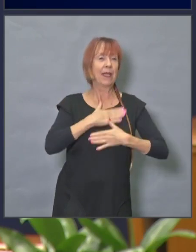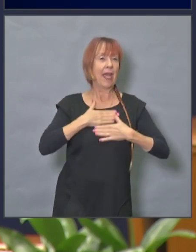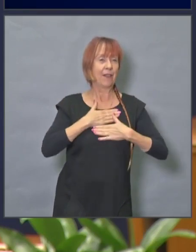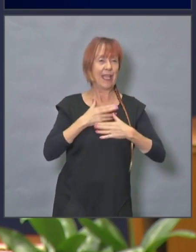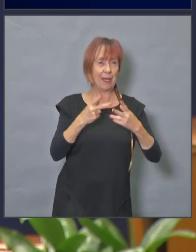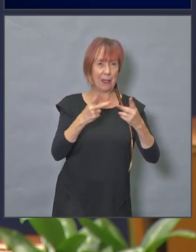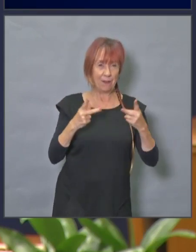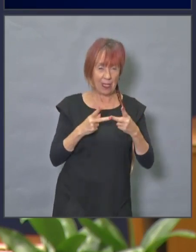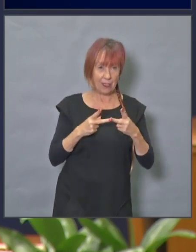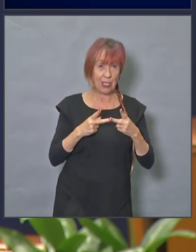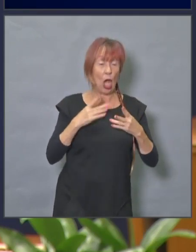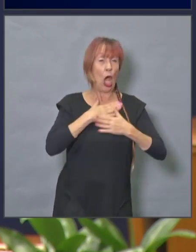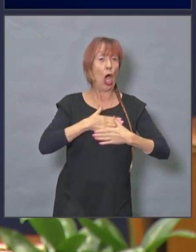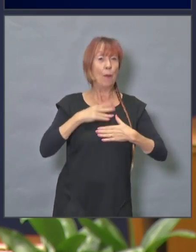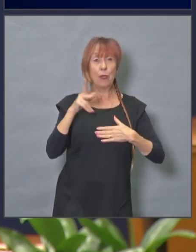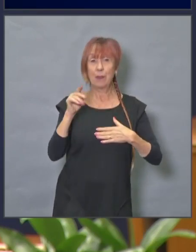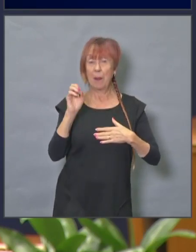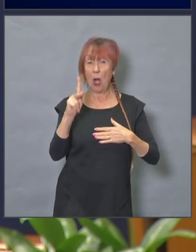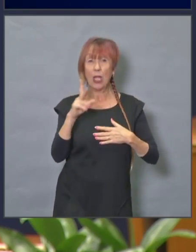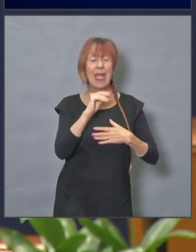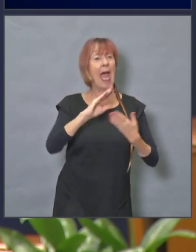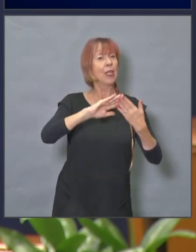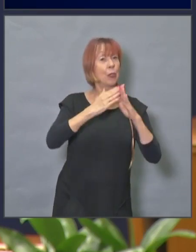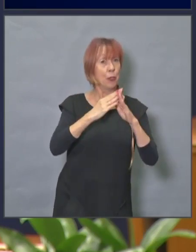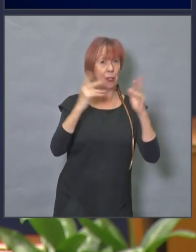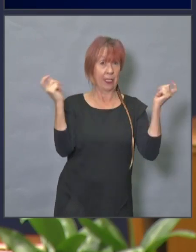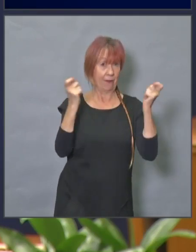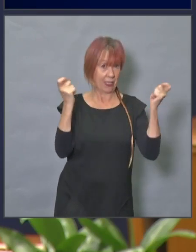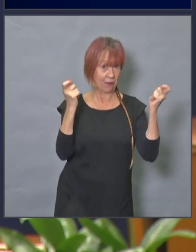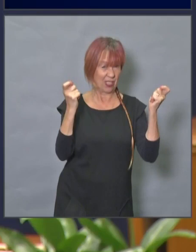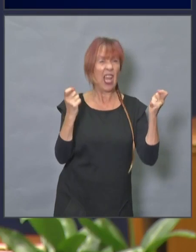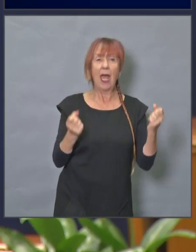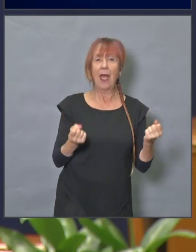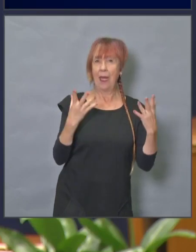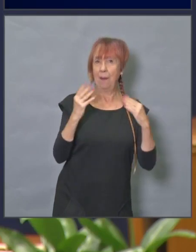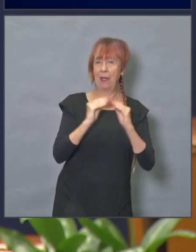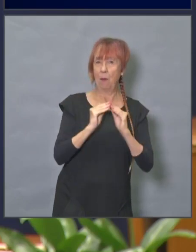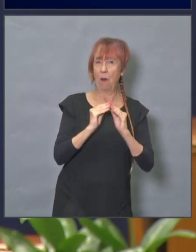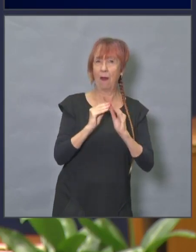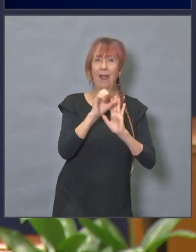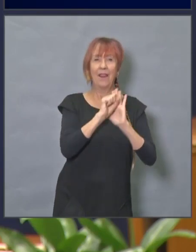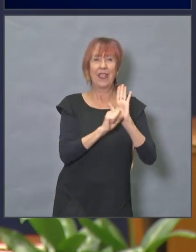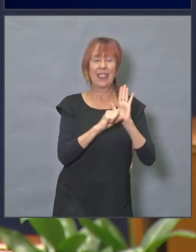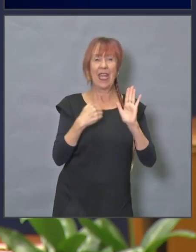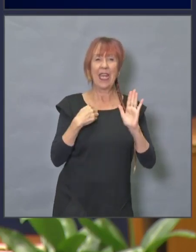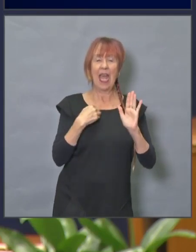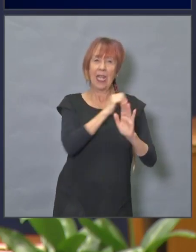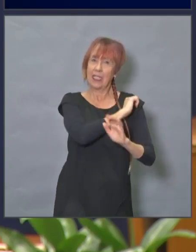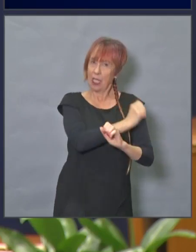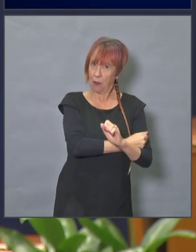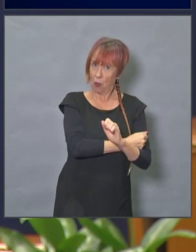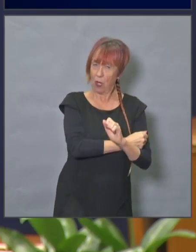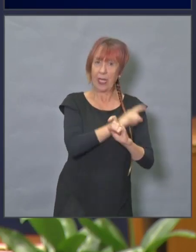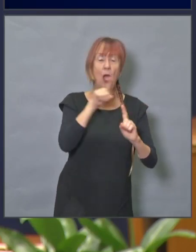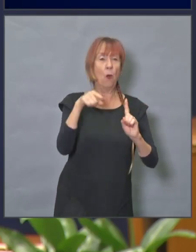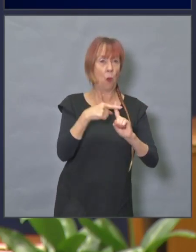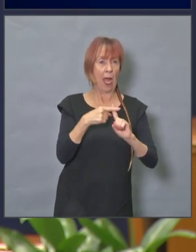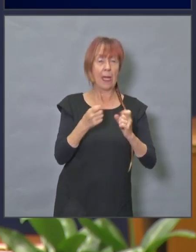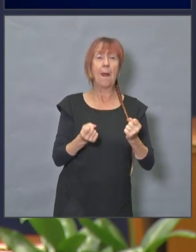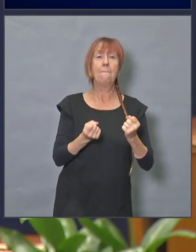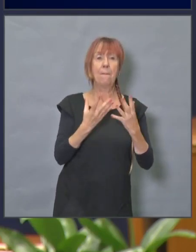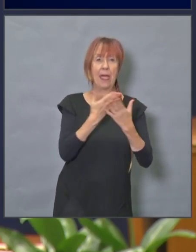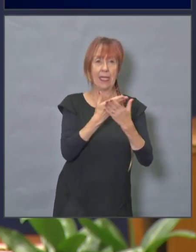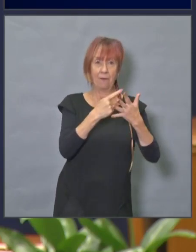parks, and community festivals, and many, many more. The state has authority on when many of these sectors will be